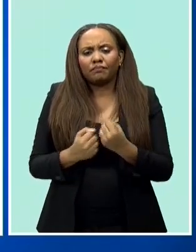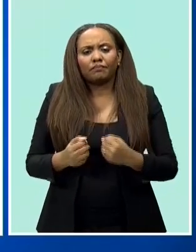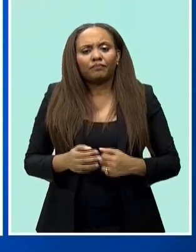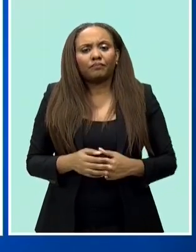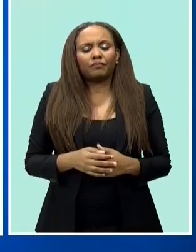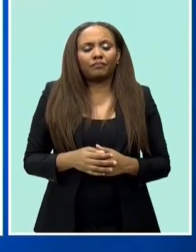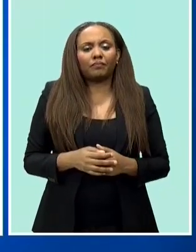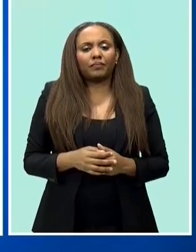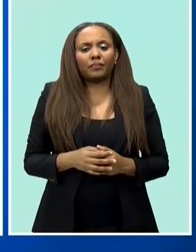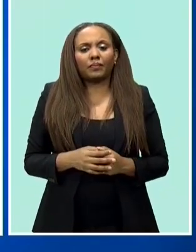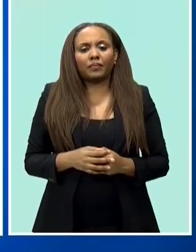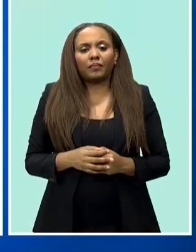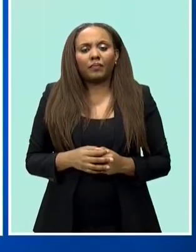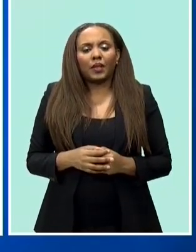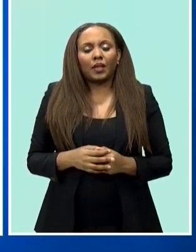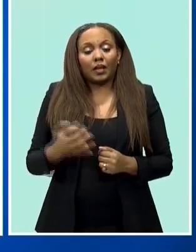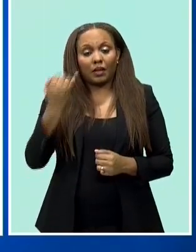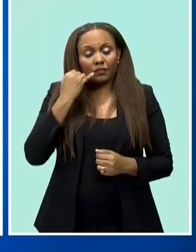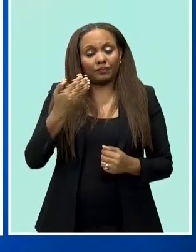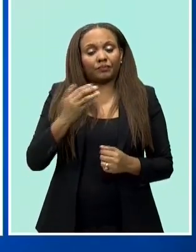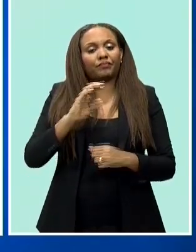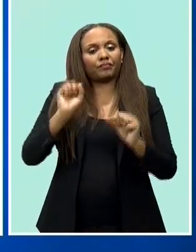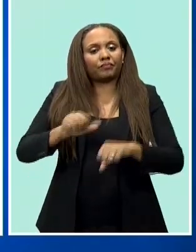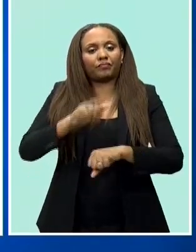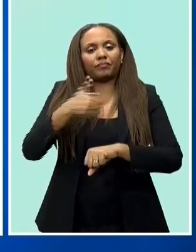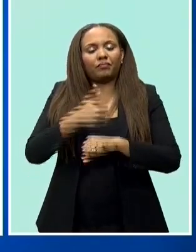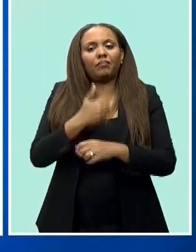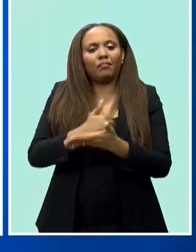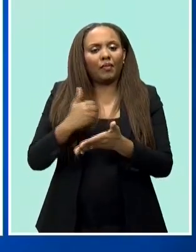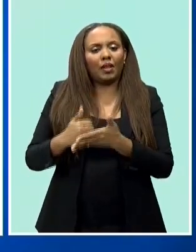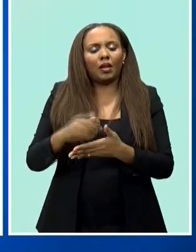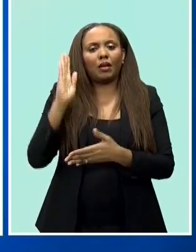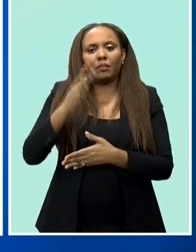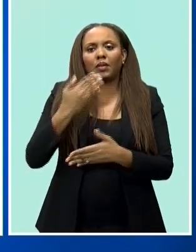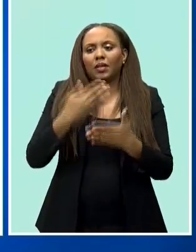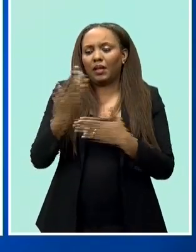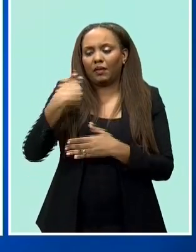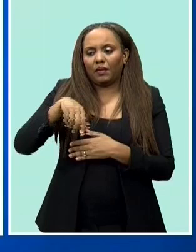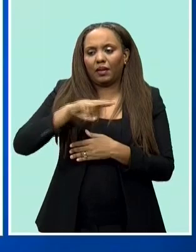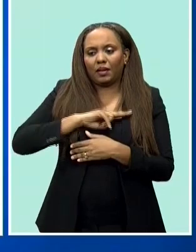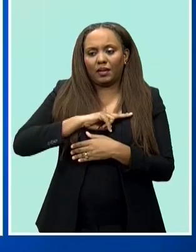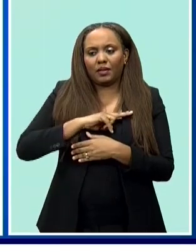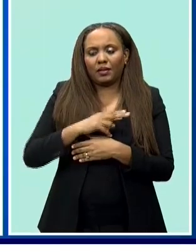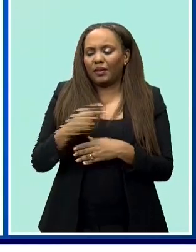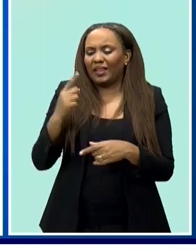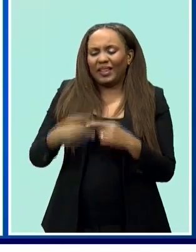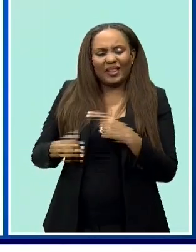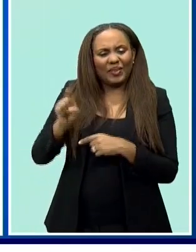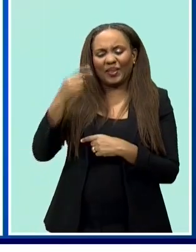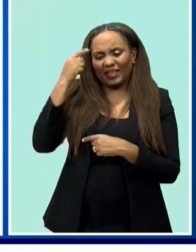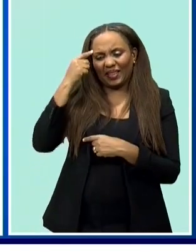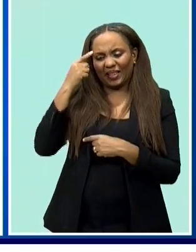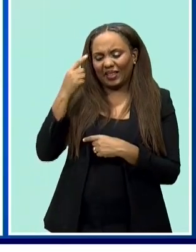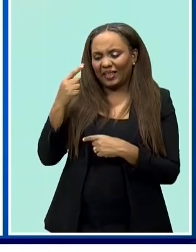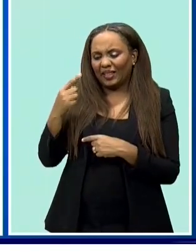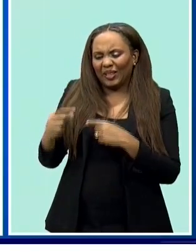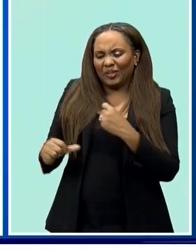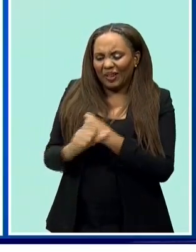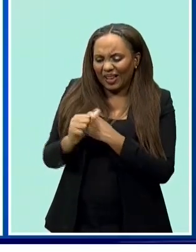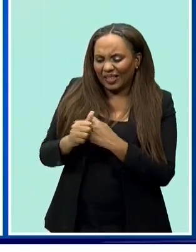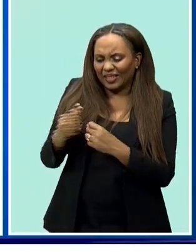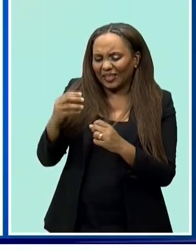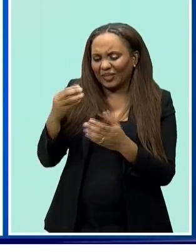in essence is a public global good. So it cannot be looked upon exclusively from the standpoint of risk and